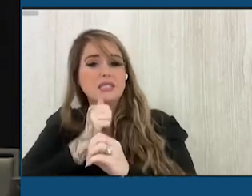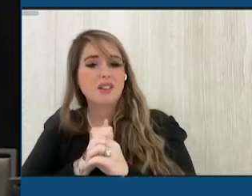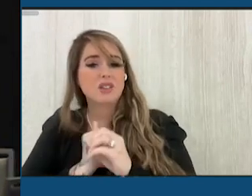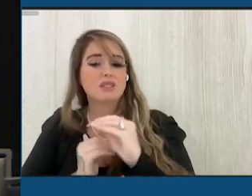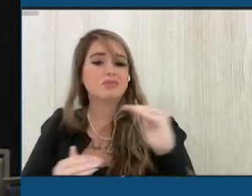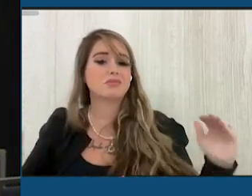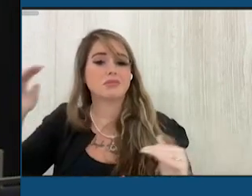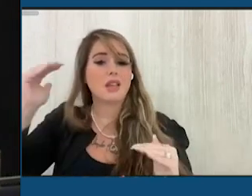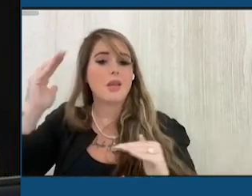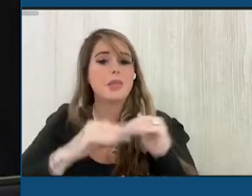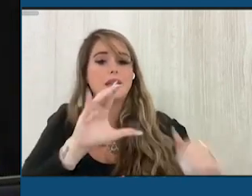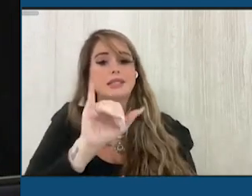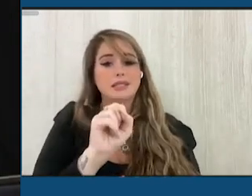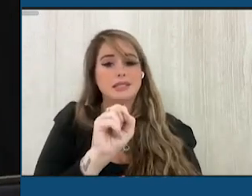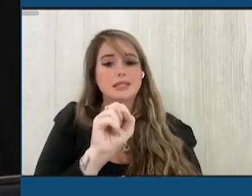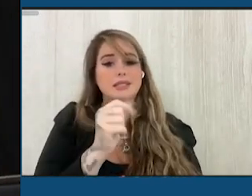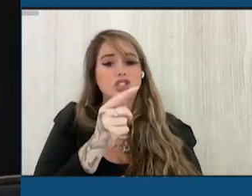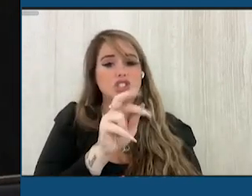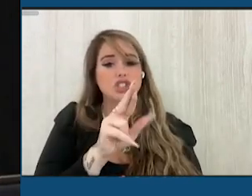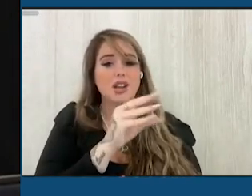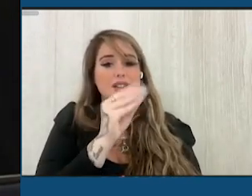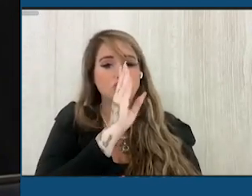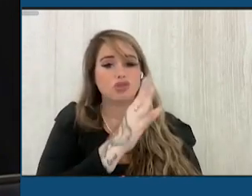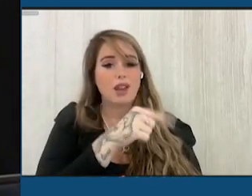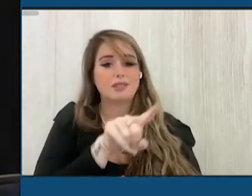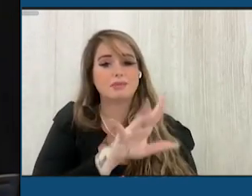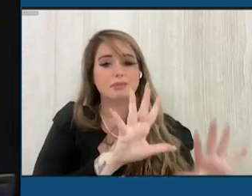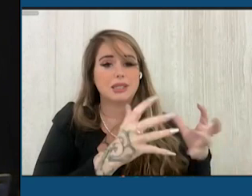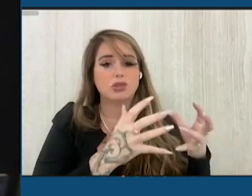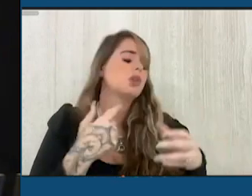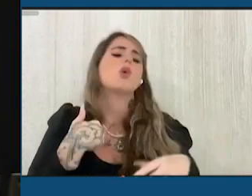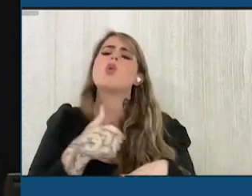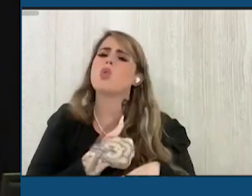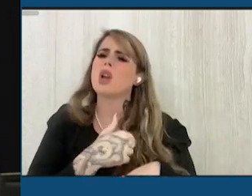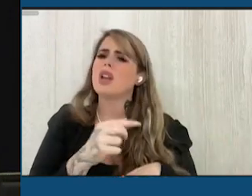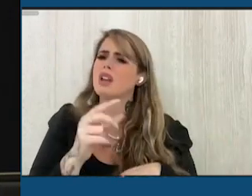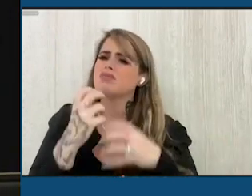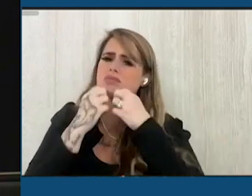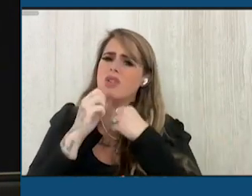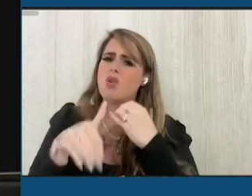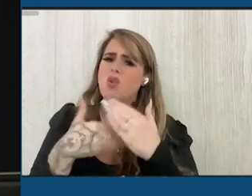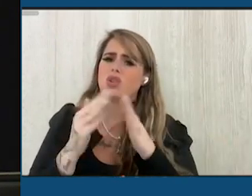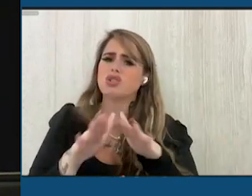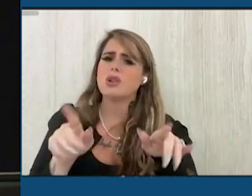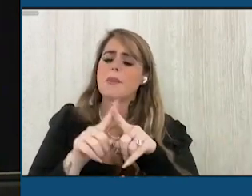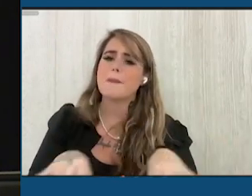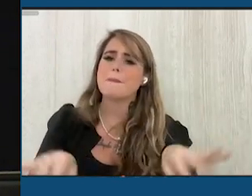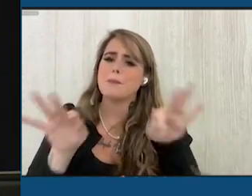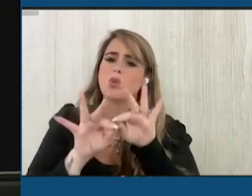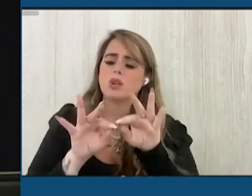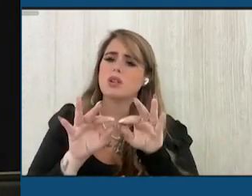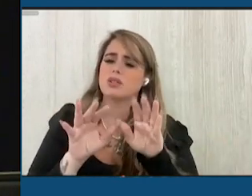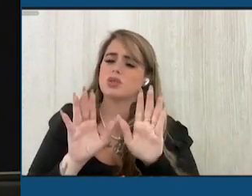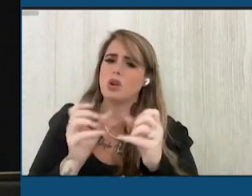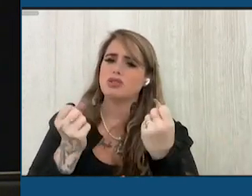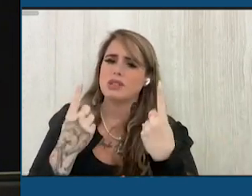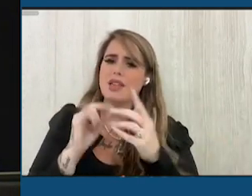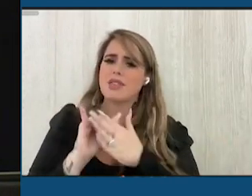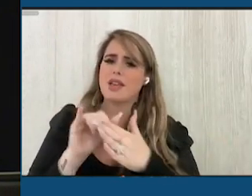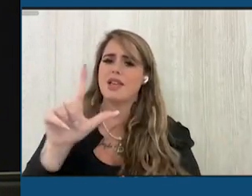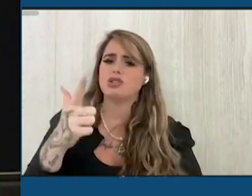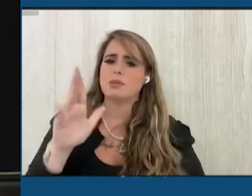straight peers. We care about all children, but we do need to identify the fact and be real that our LGBTQ+